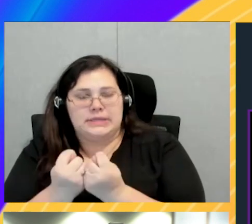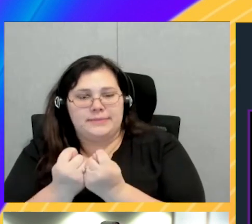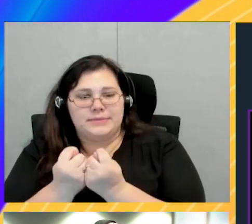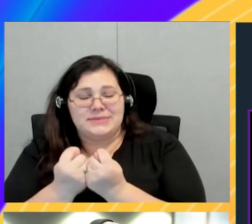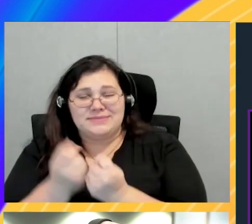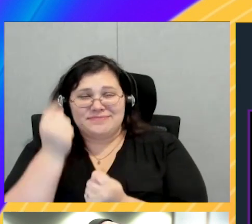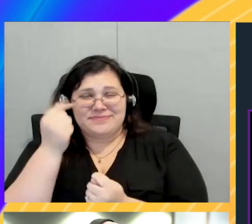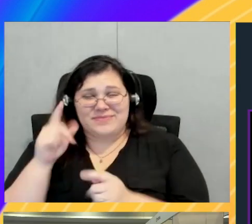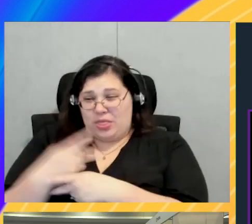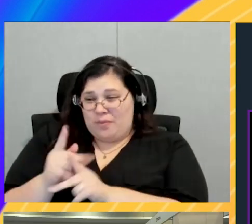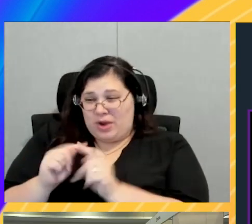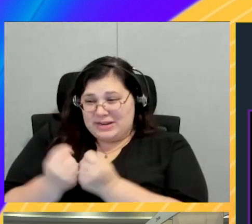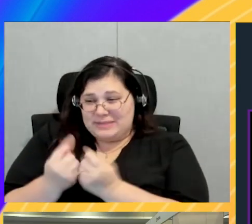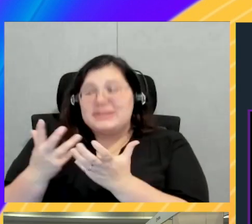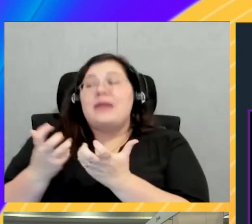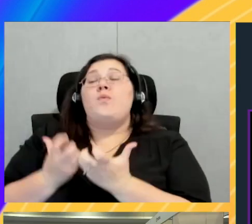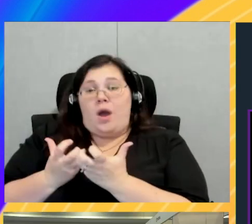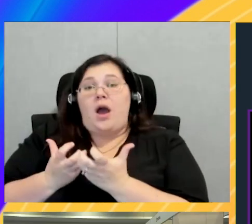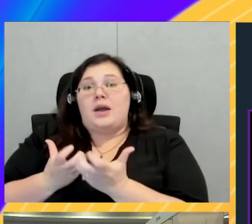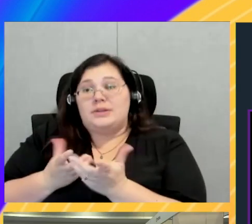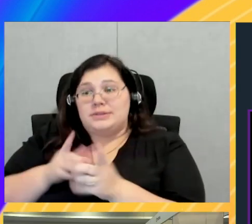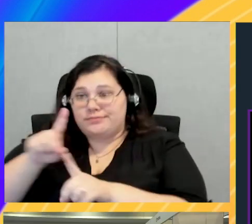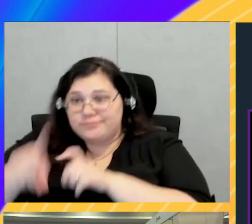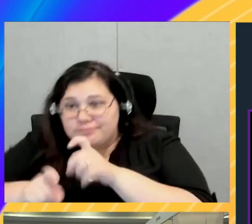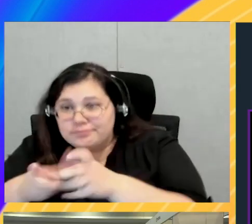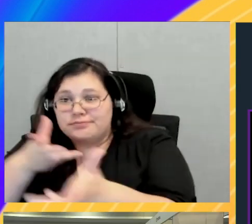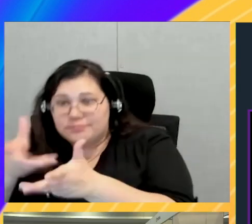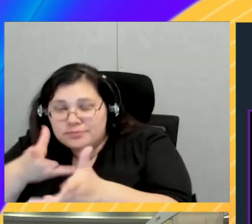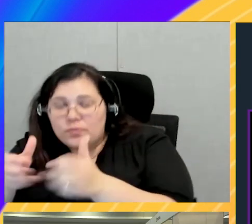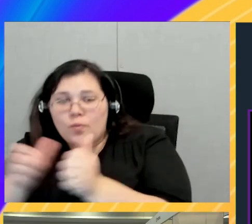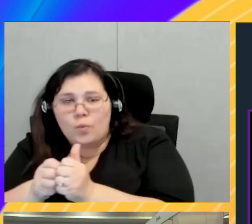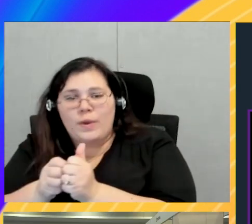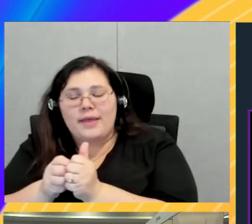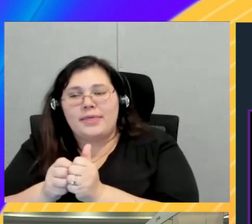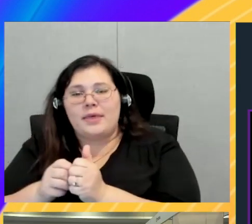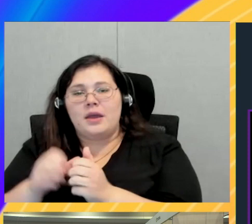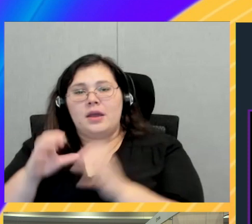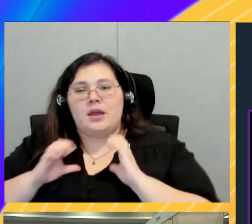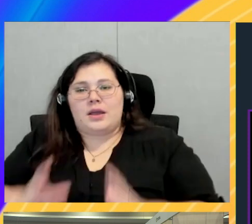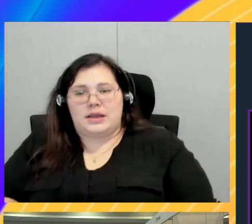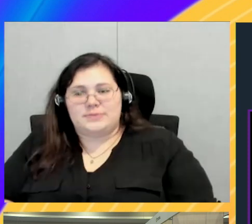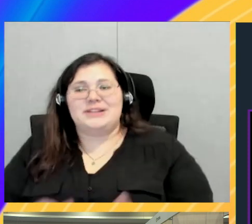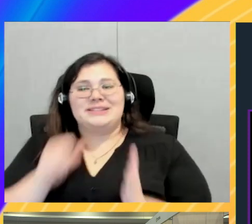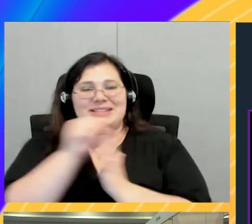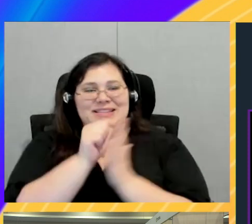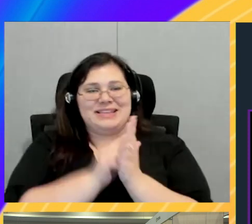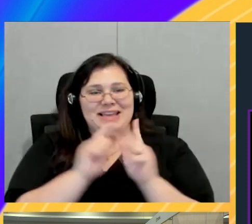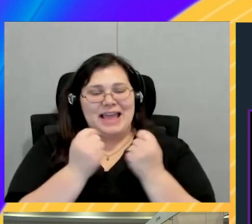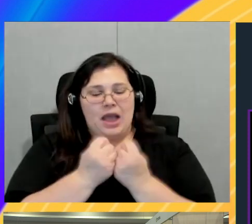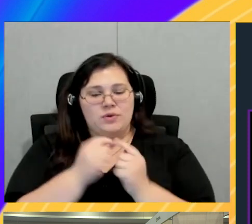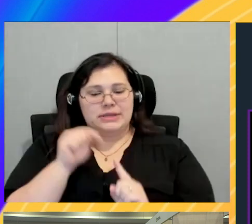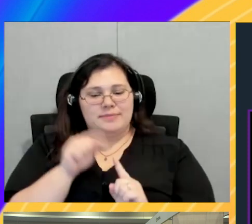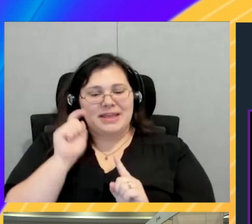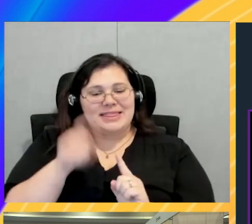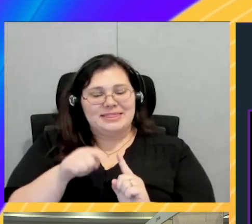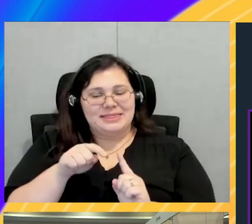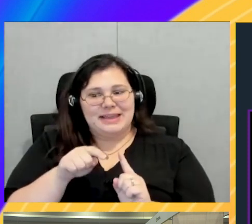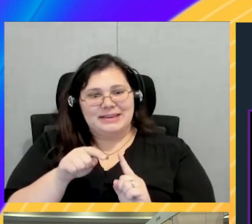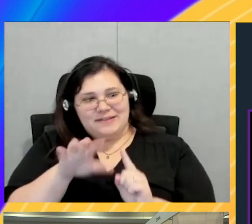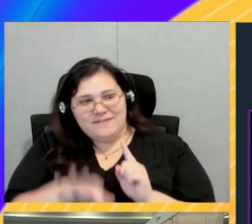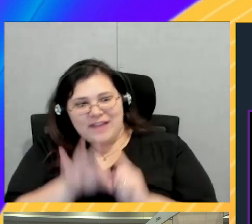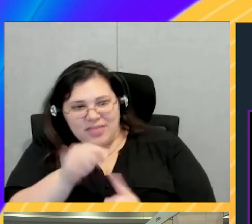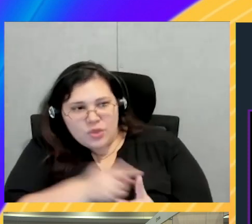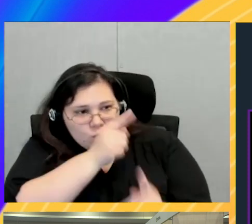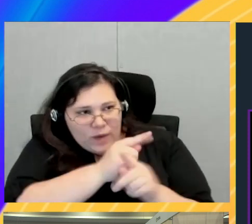get engaged. And it's really the account team's job to get the right team engaged with the customer at the right time.